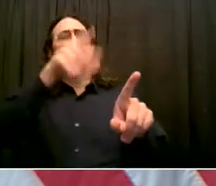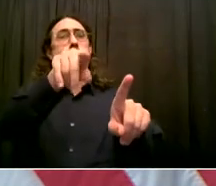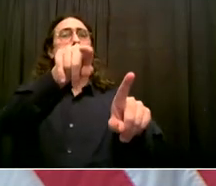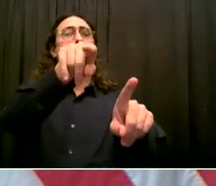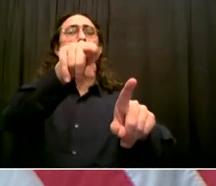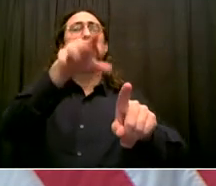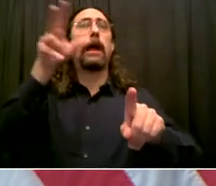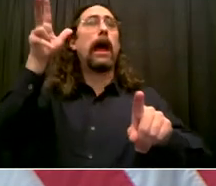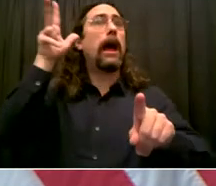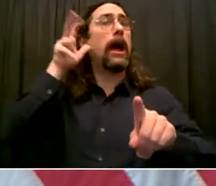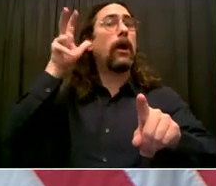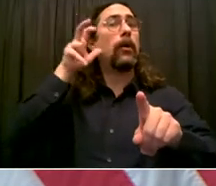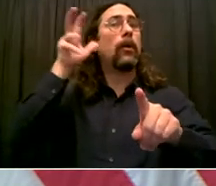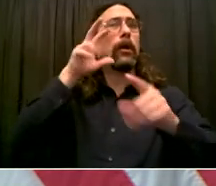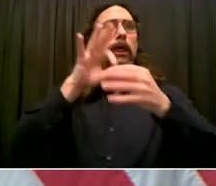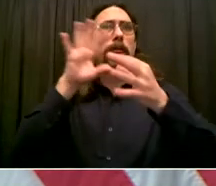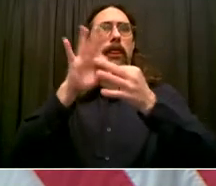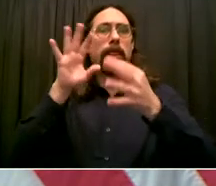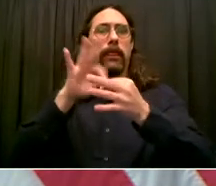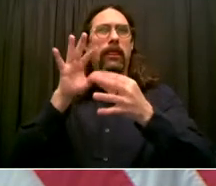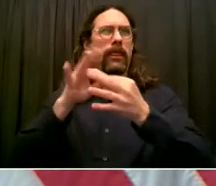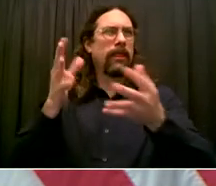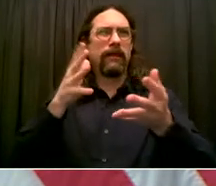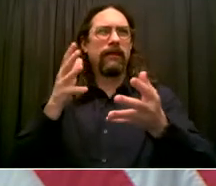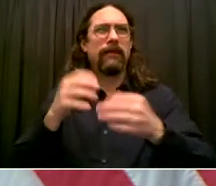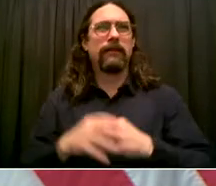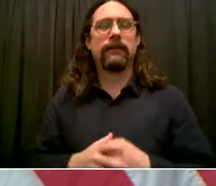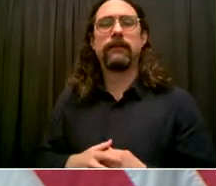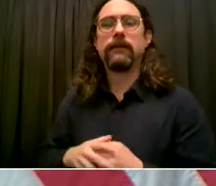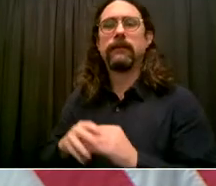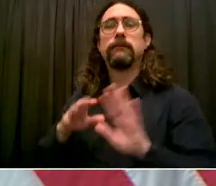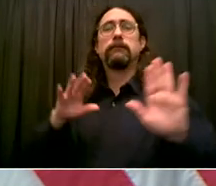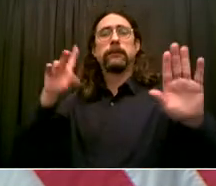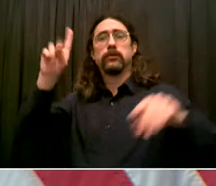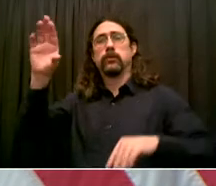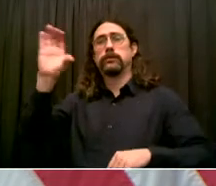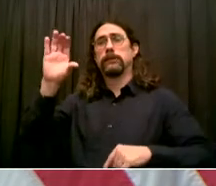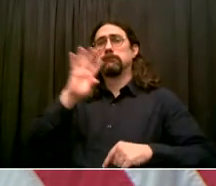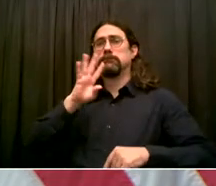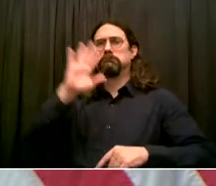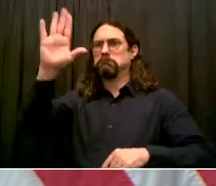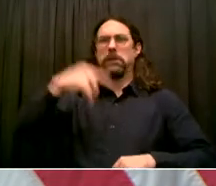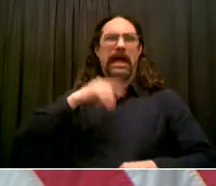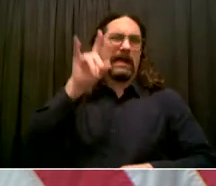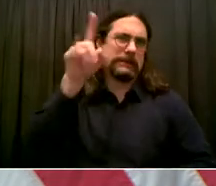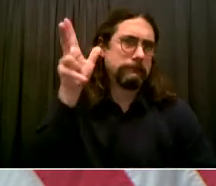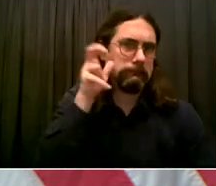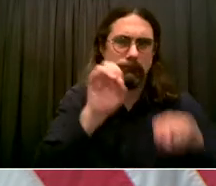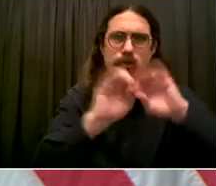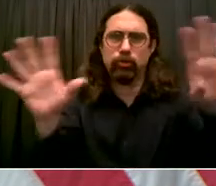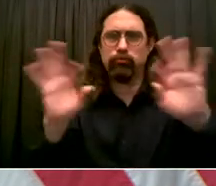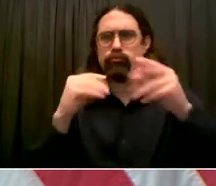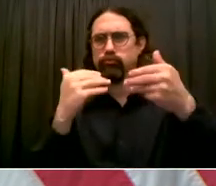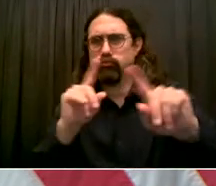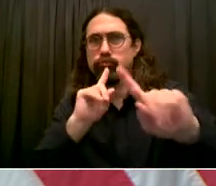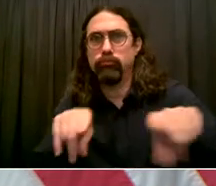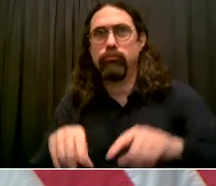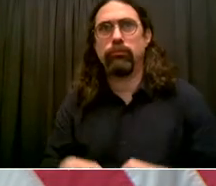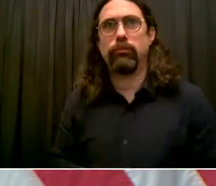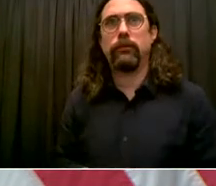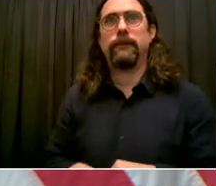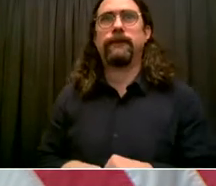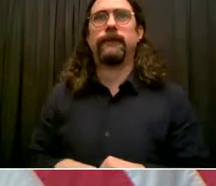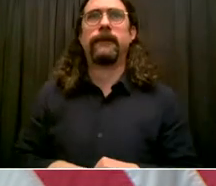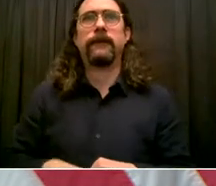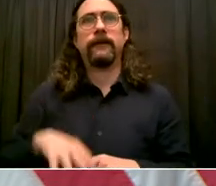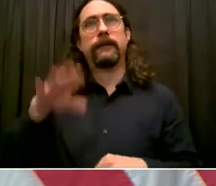about how we should think about people who are vaccinated interacting with other people who are vaccinated. It's